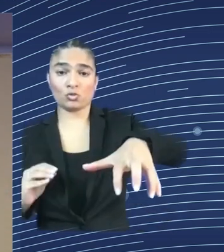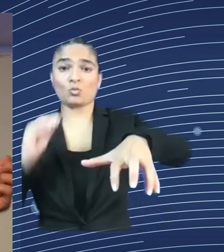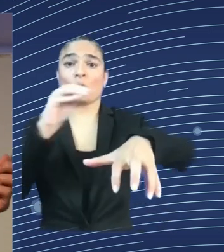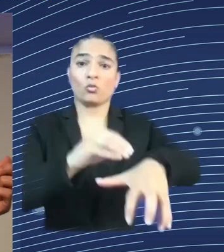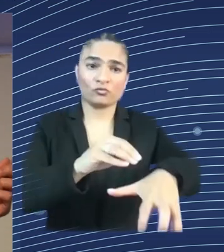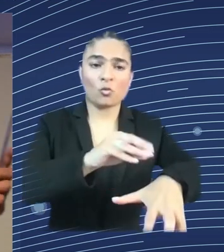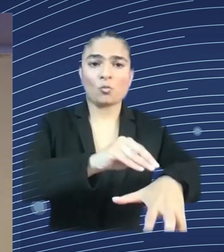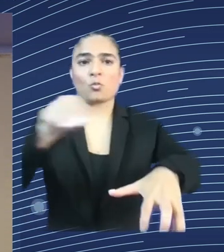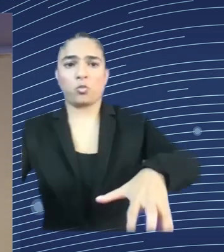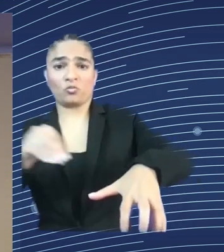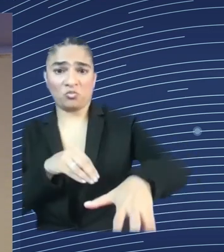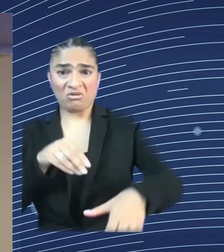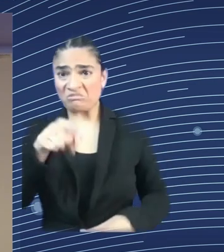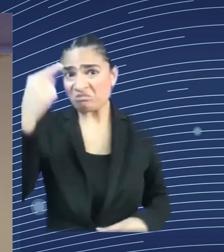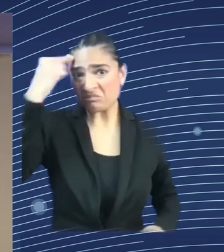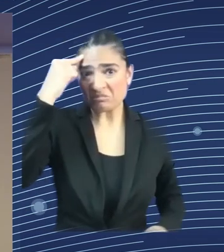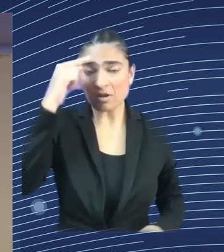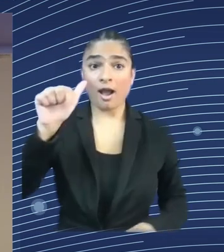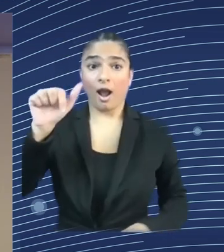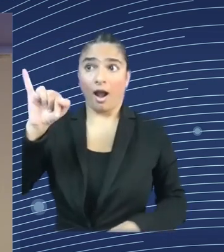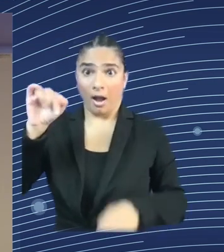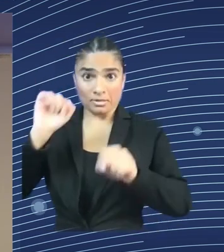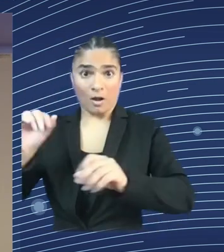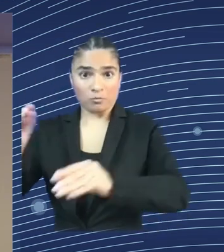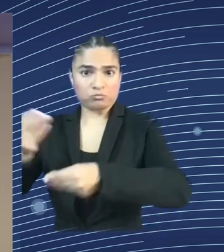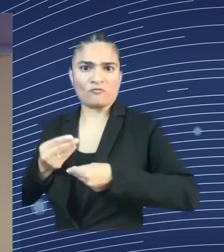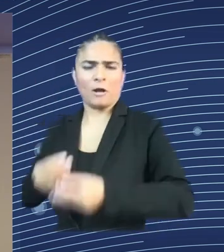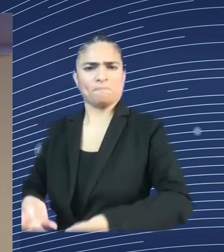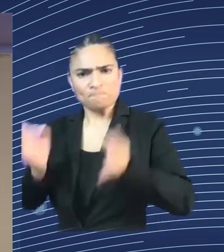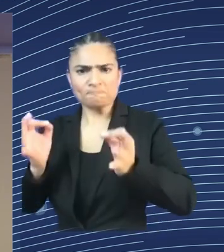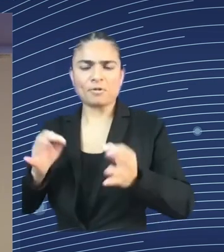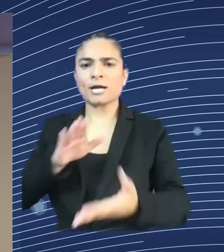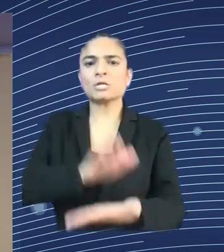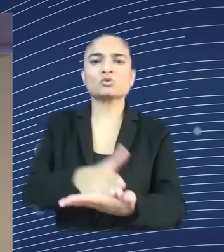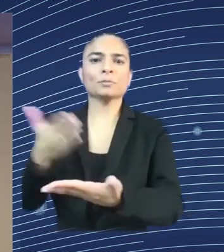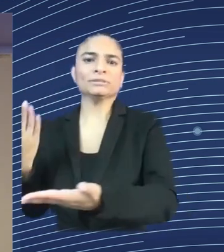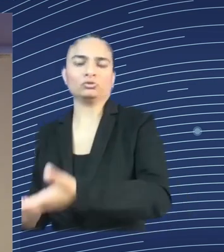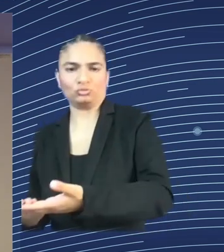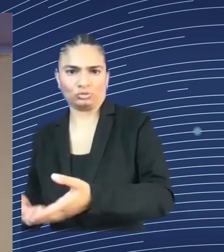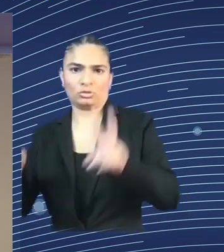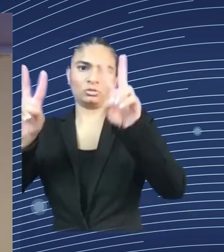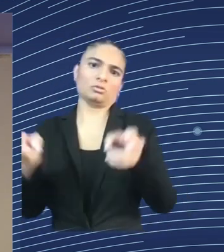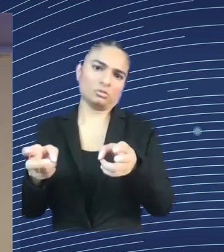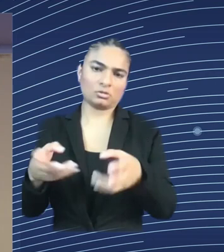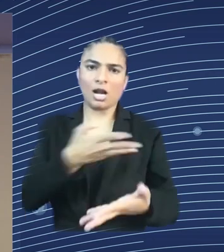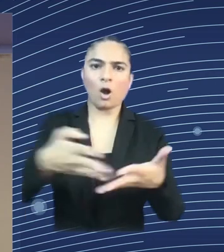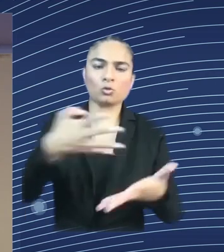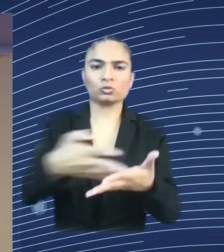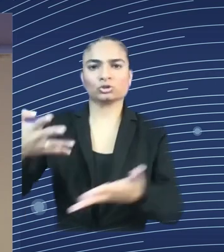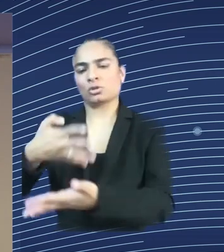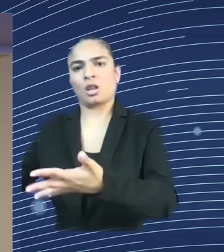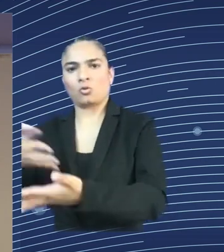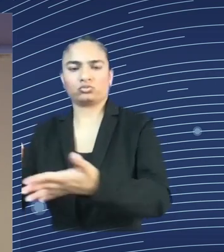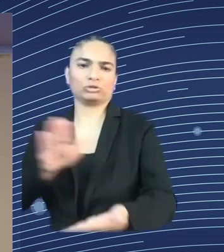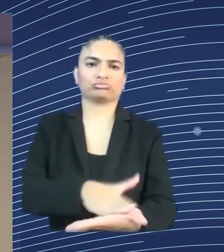mobile work in the European Union will decrease? Or is it actually undesirable because you want people to speak the language of the place where they